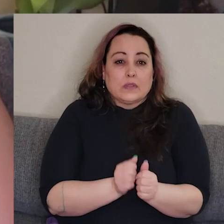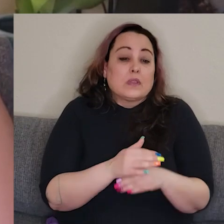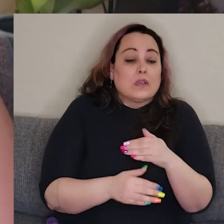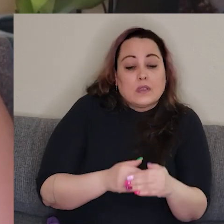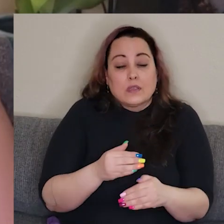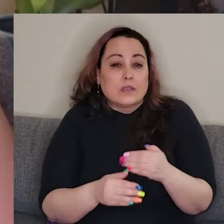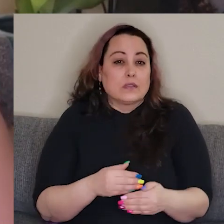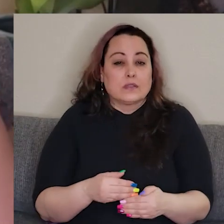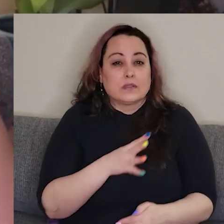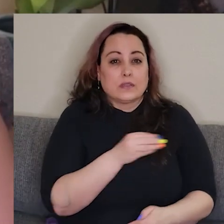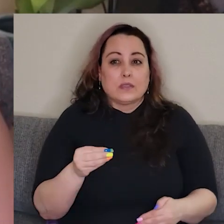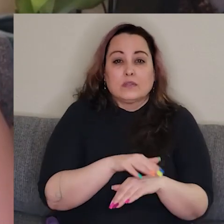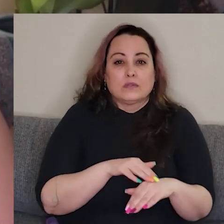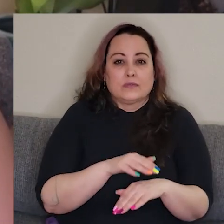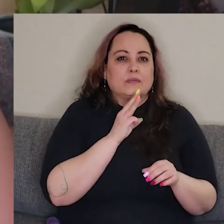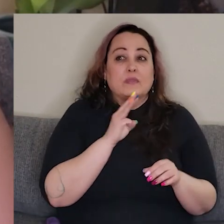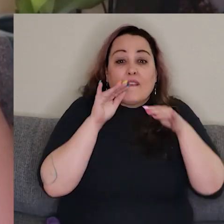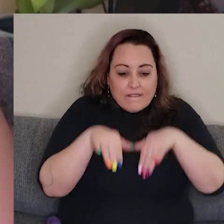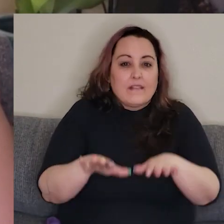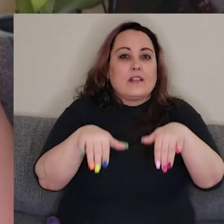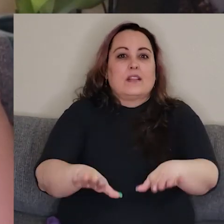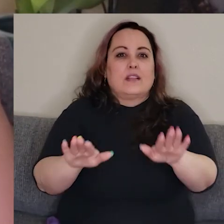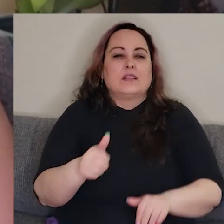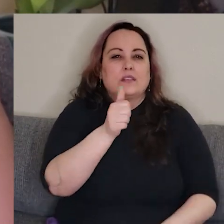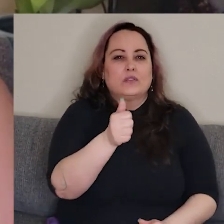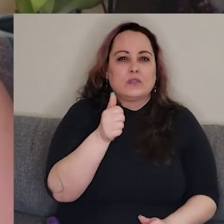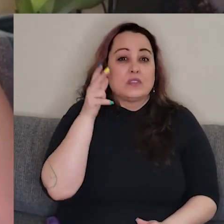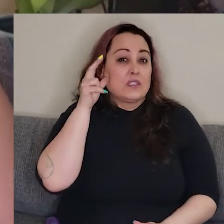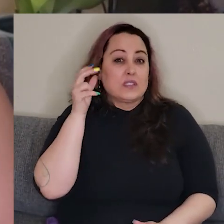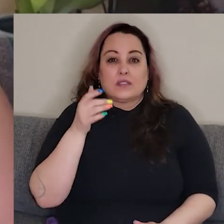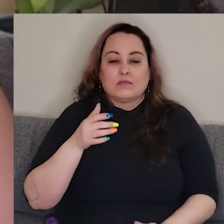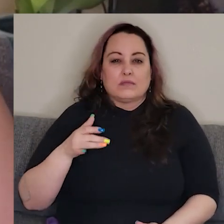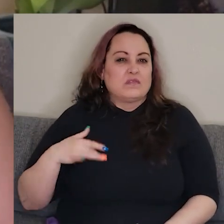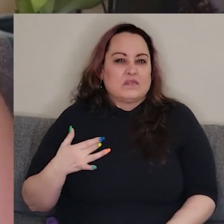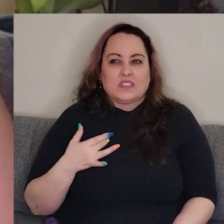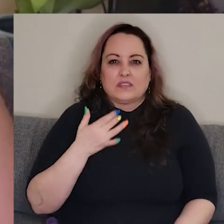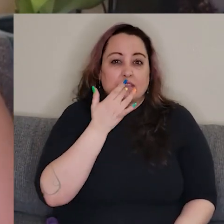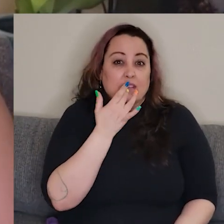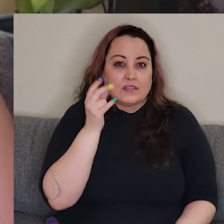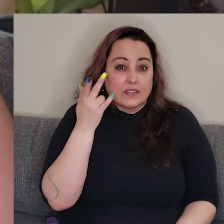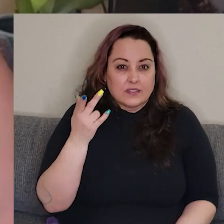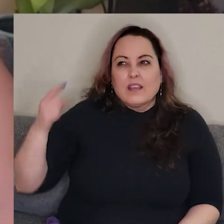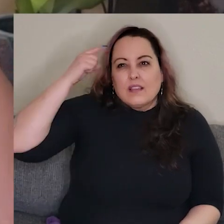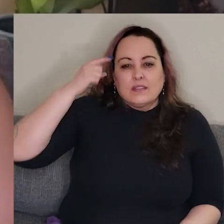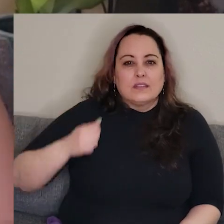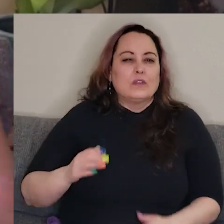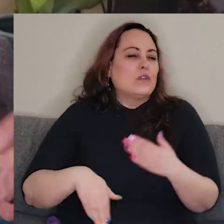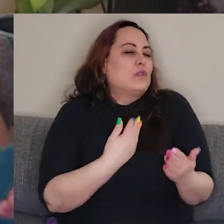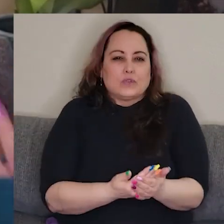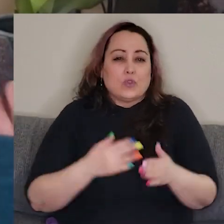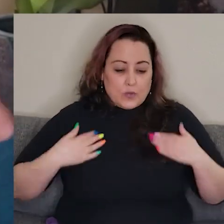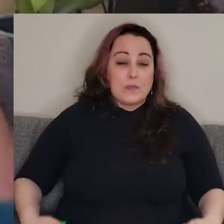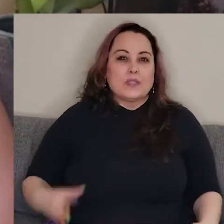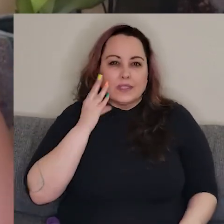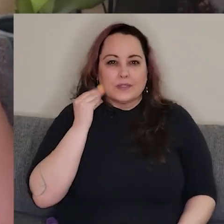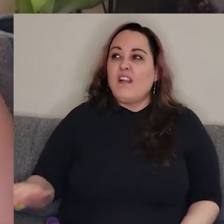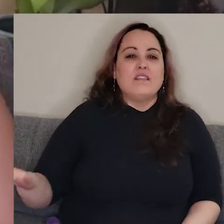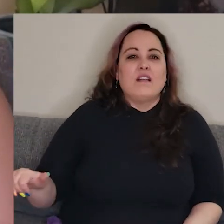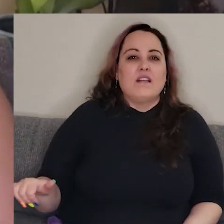and empathy. Respond with kindness and gentleness. Flood your senses. Think full